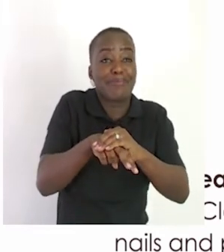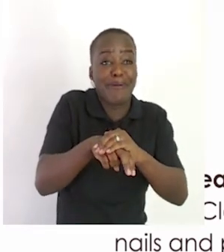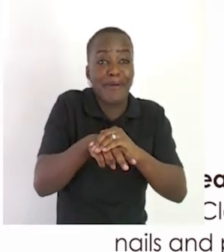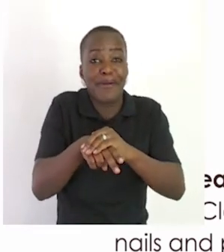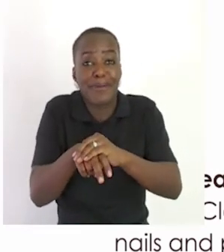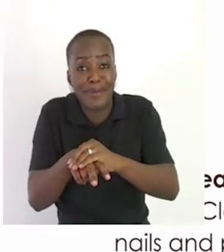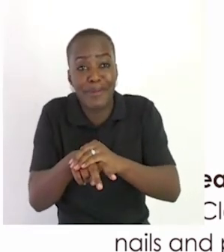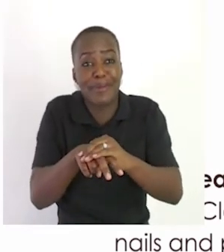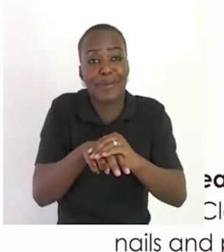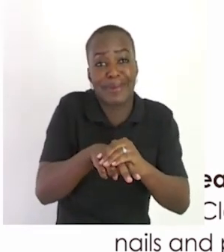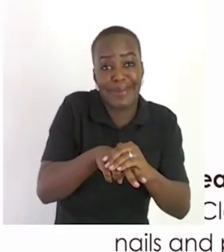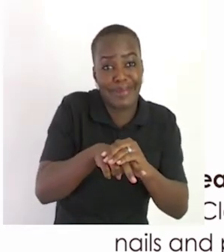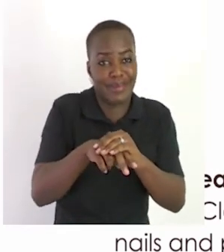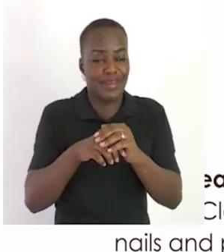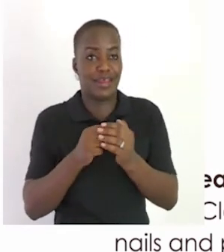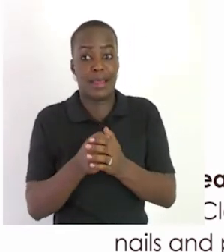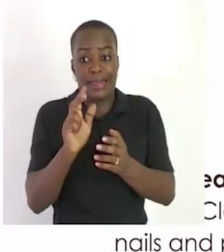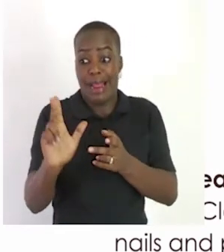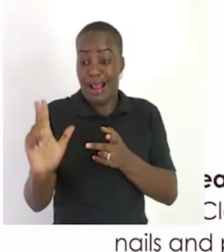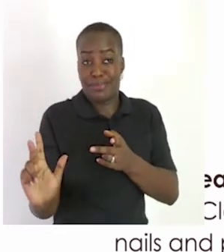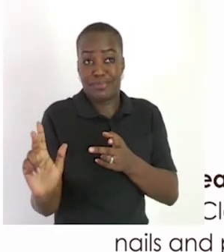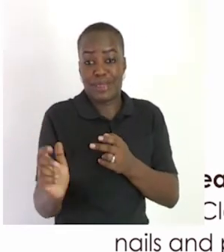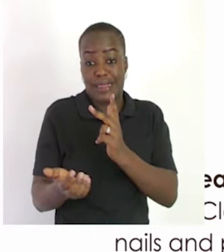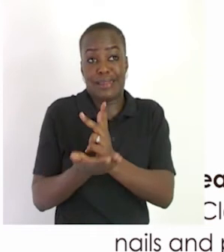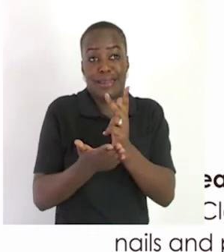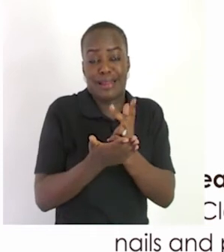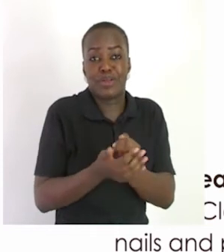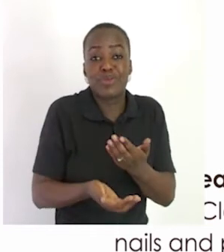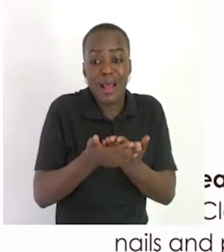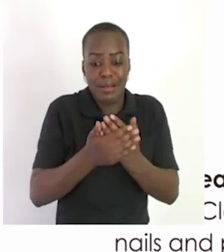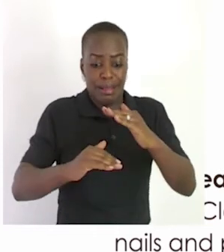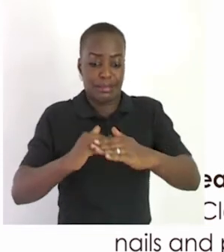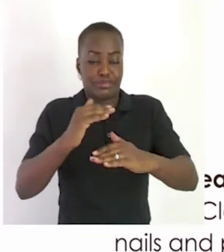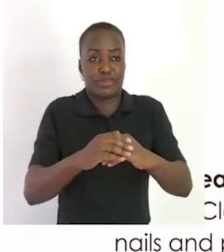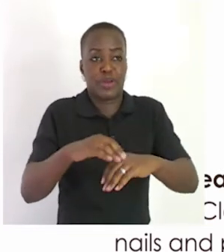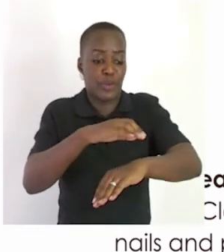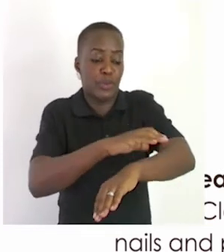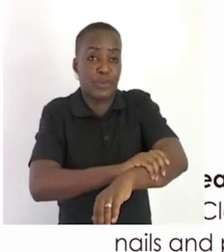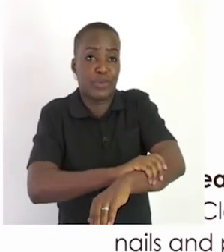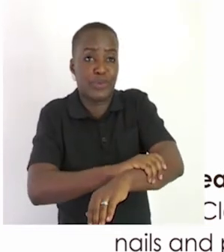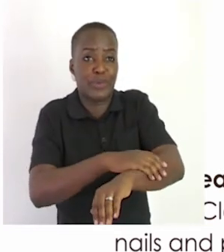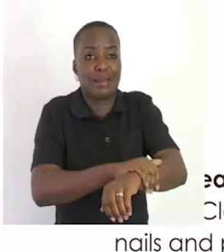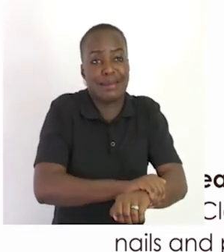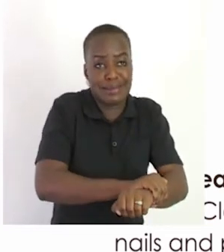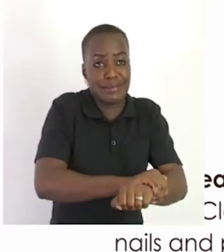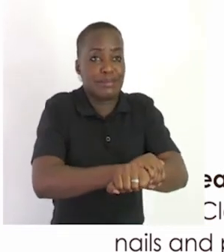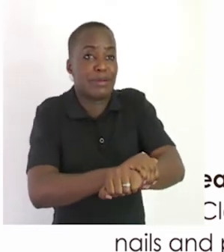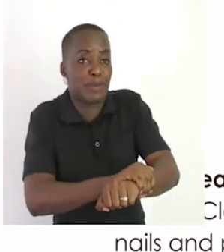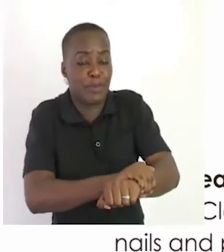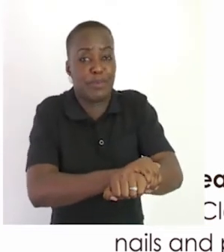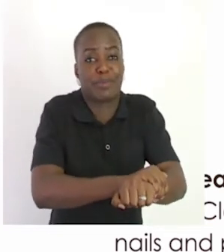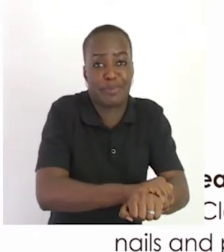the porter to aid her at the stairs. He helped her to hold on to